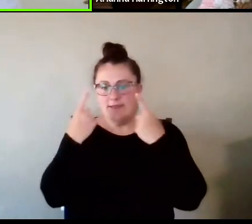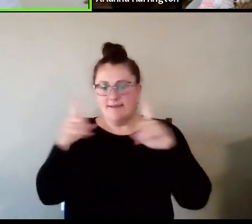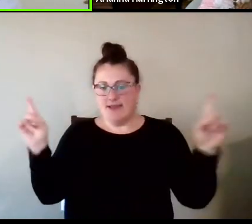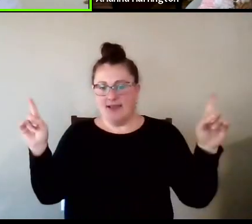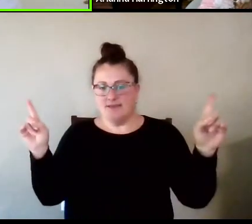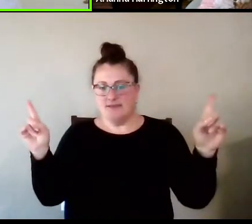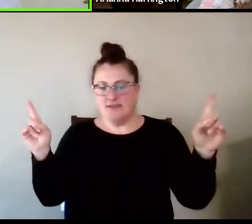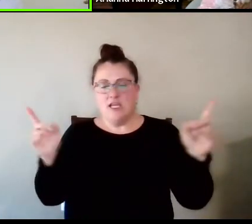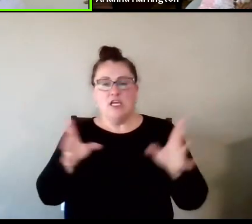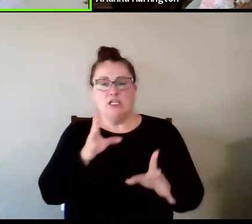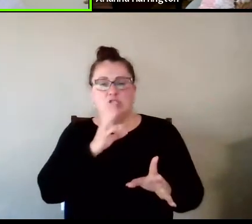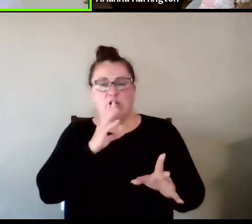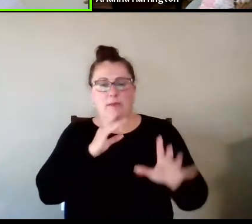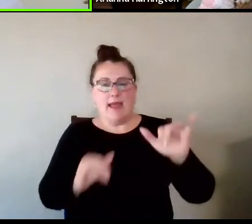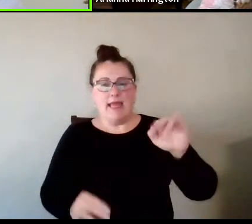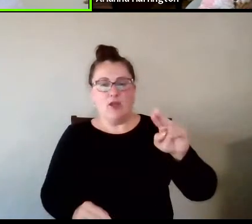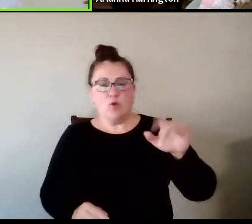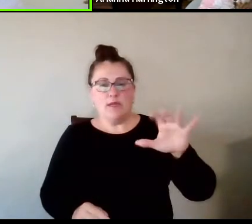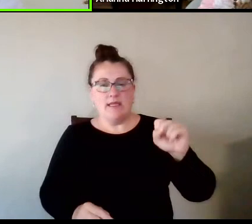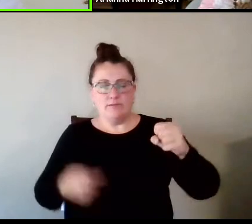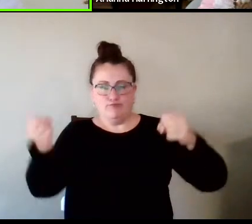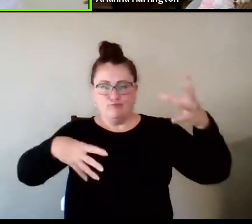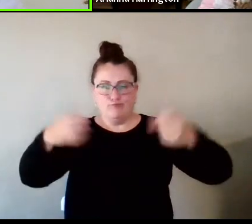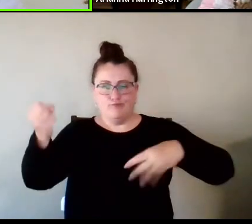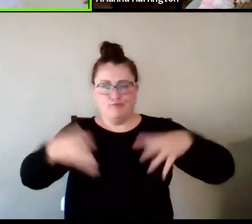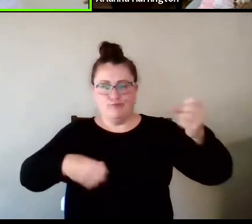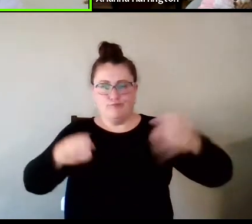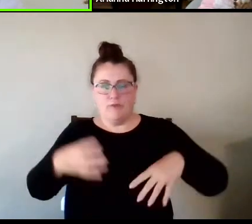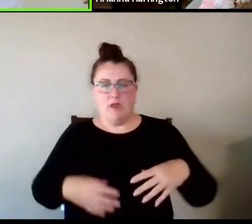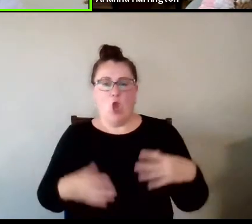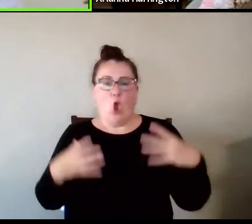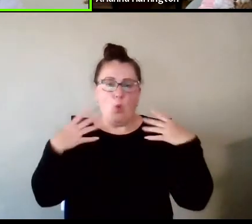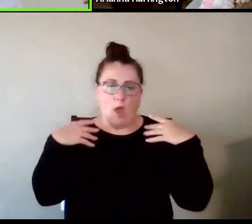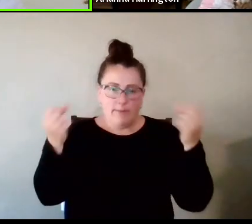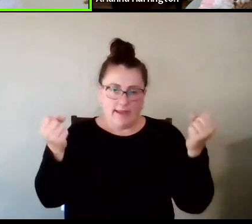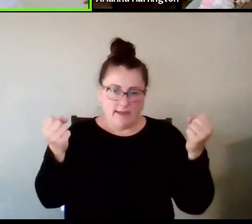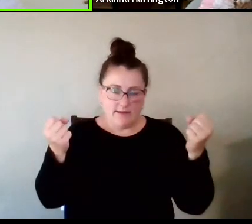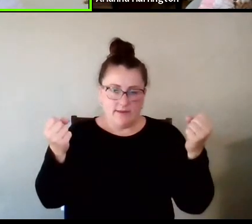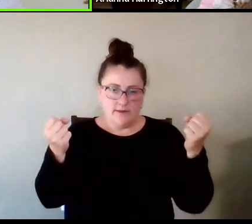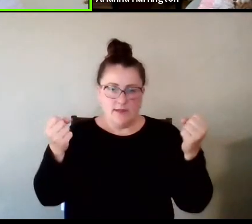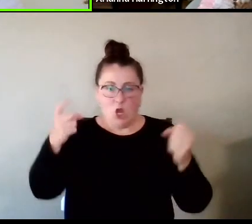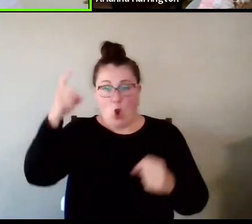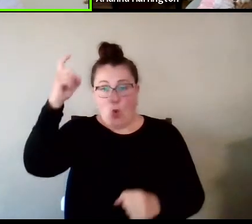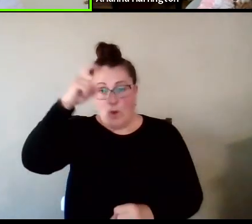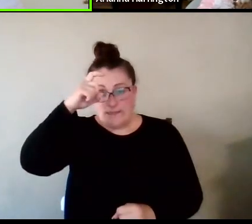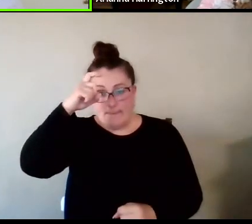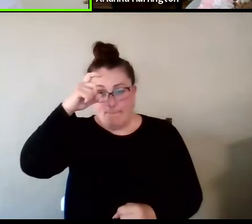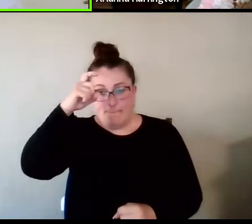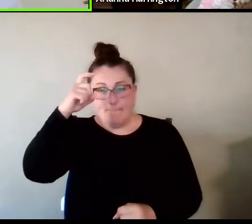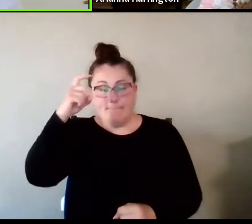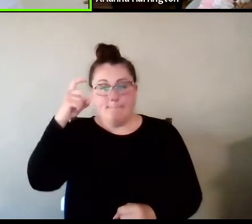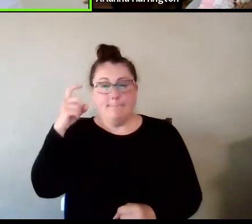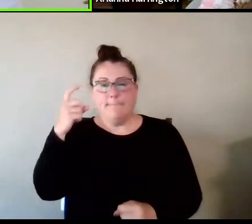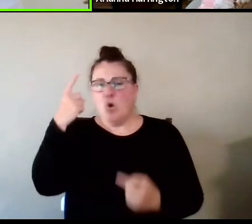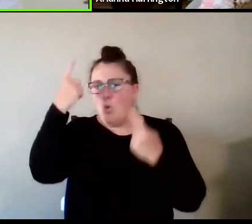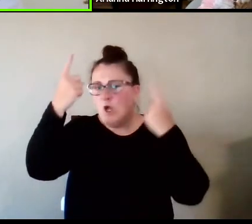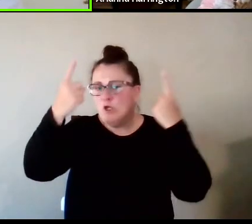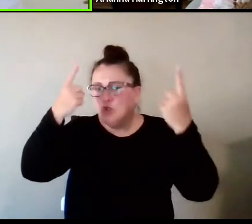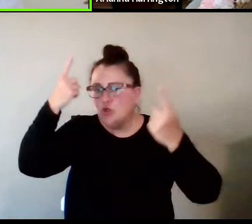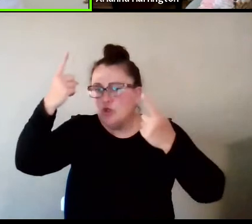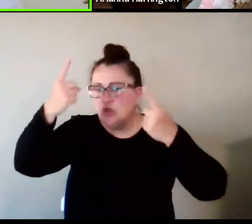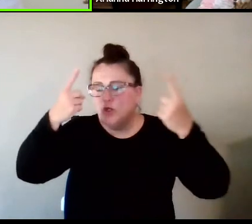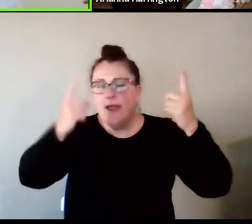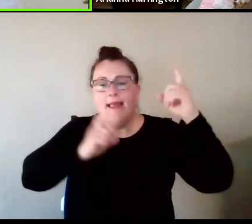about ingredients, right? And I have them here. It's about well-being, wisdom, wonder,